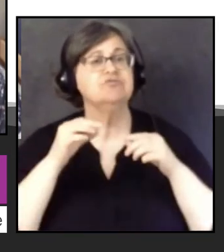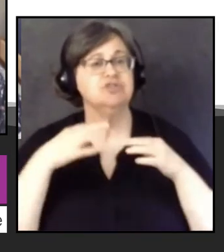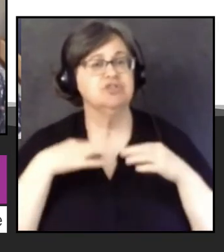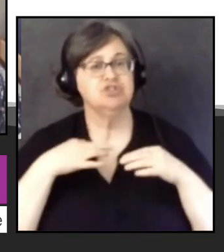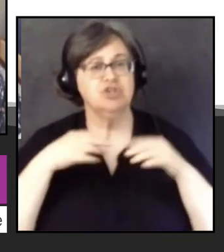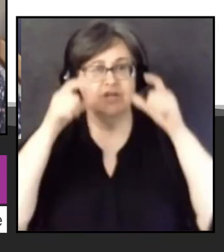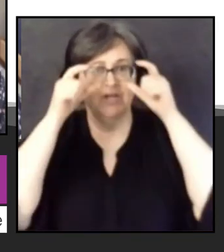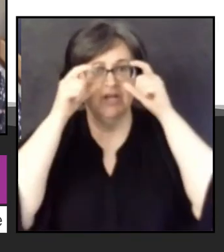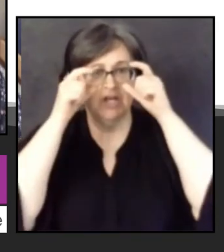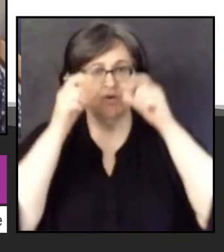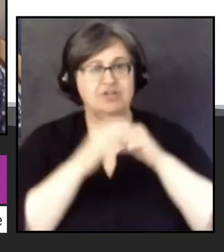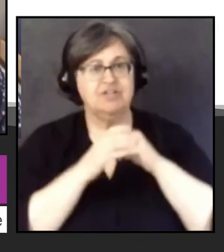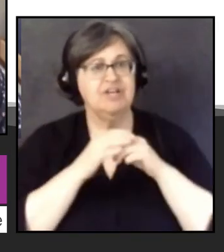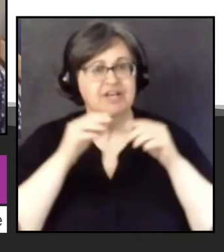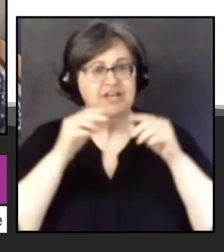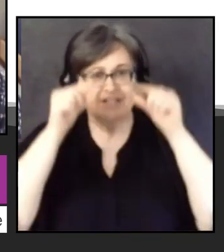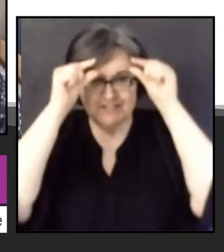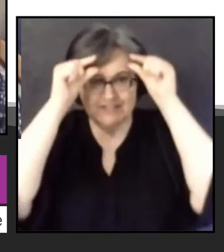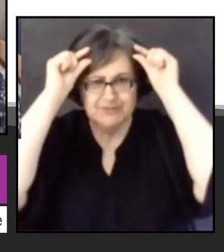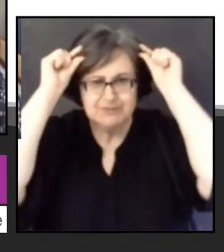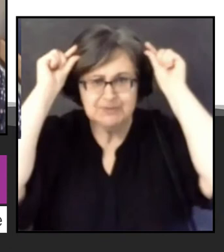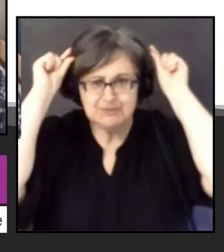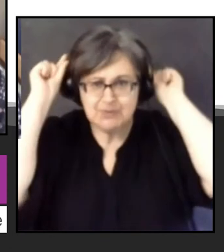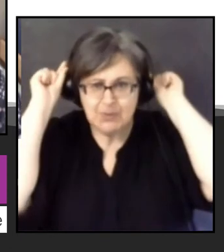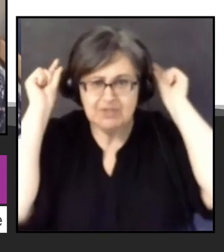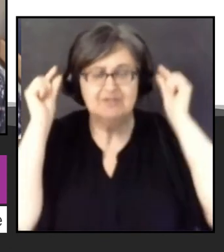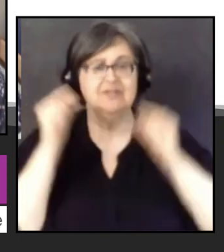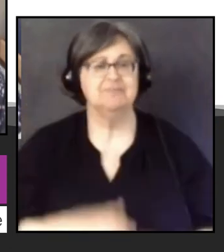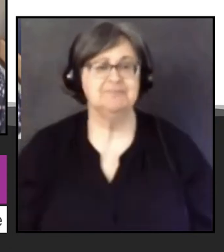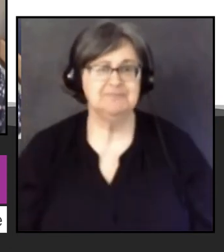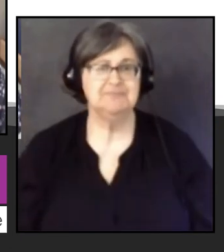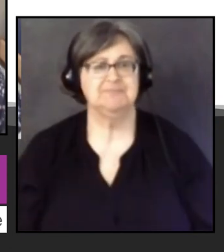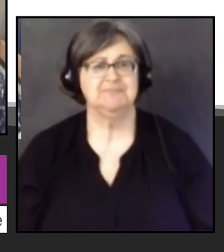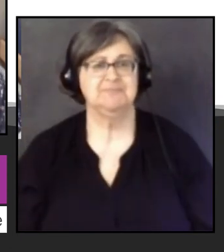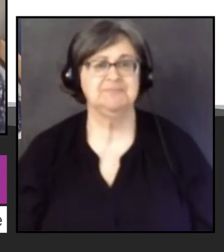eyeglasses and very short cropped hair.